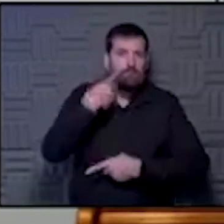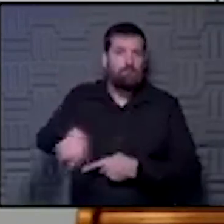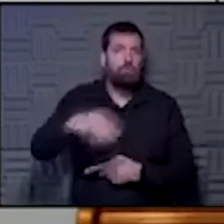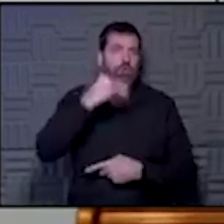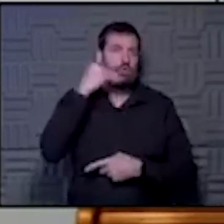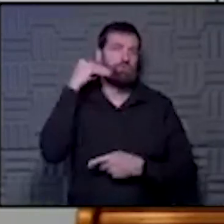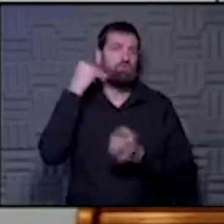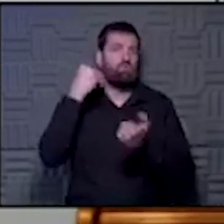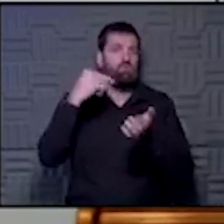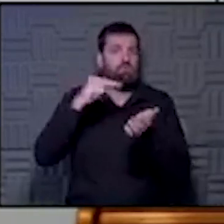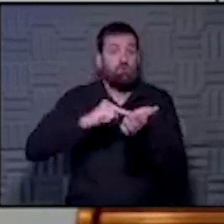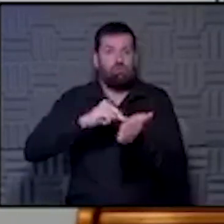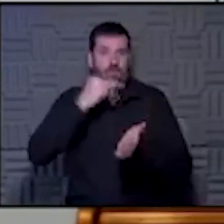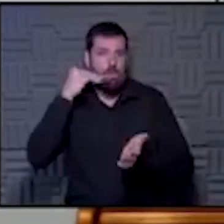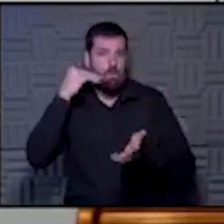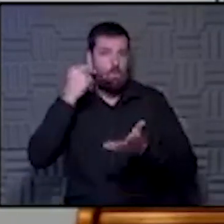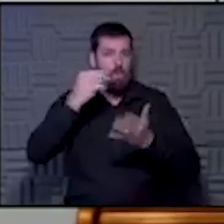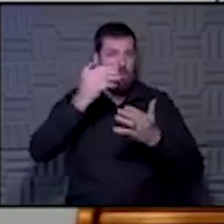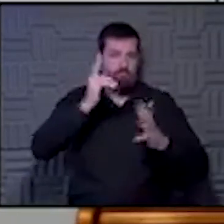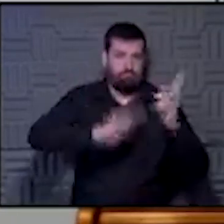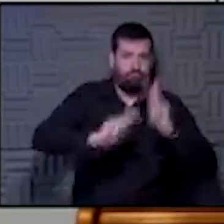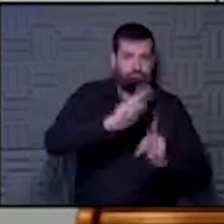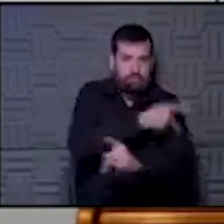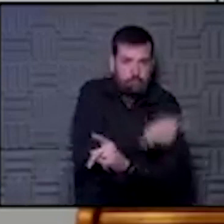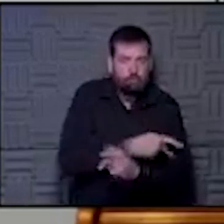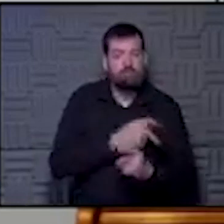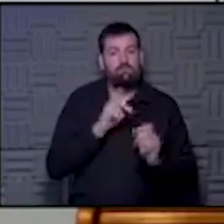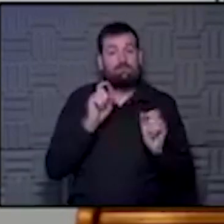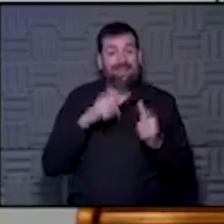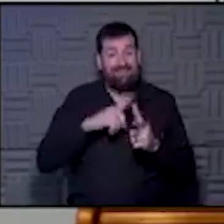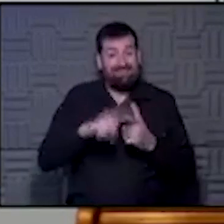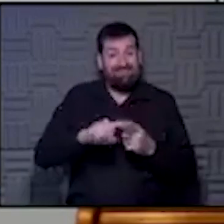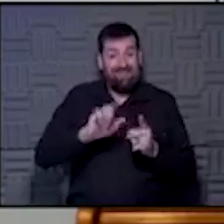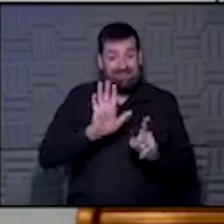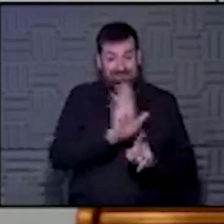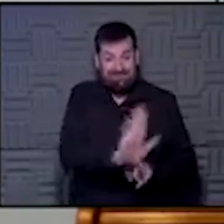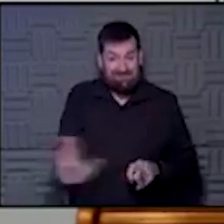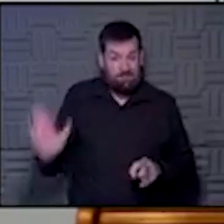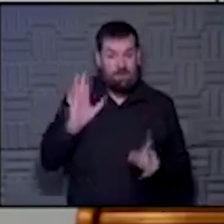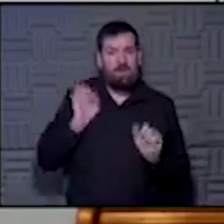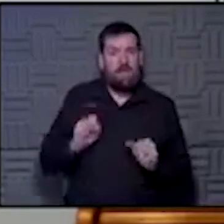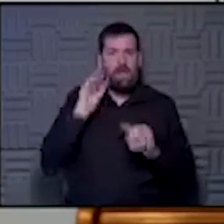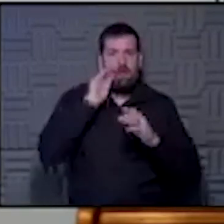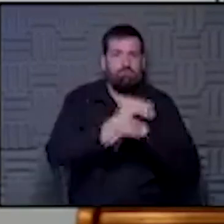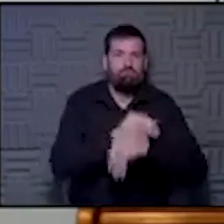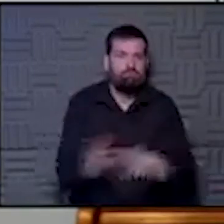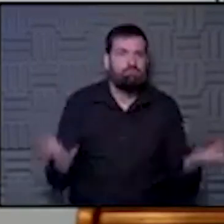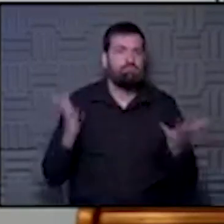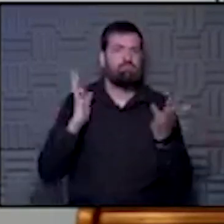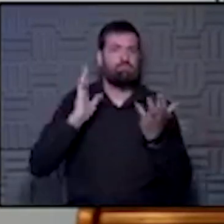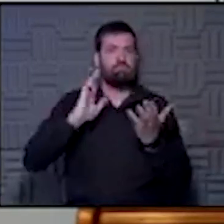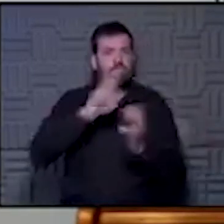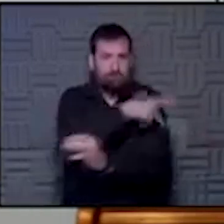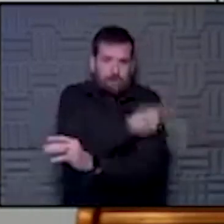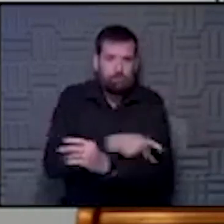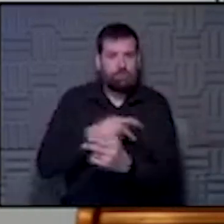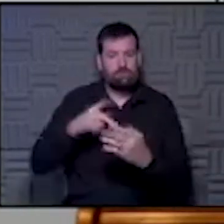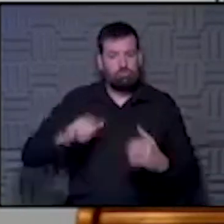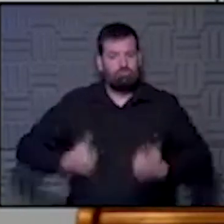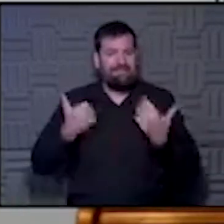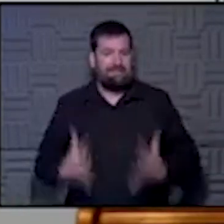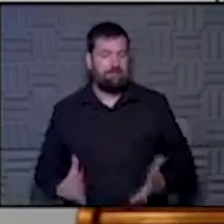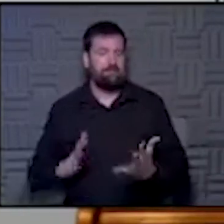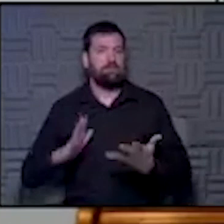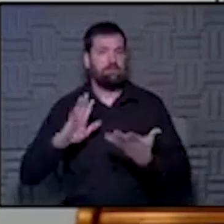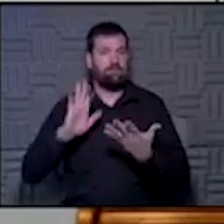nursing homes. And then they can take that knowledge and share it with all of their patients and residents. So it's a way to really increase their